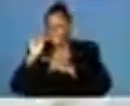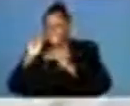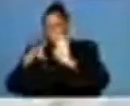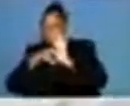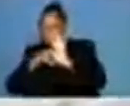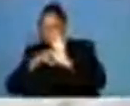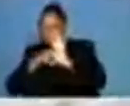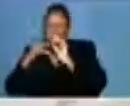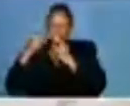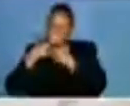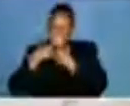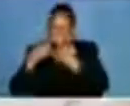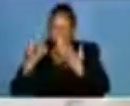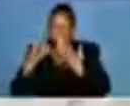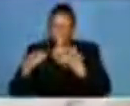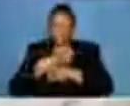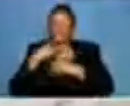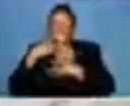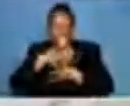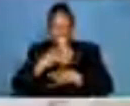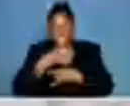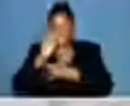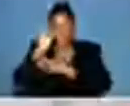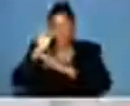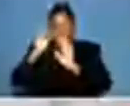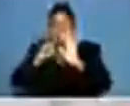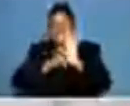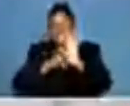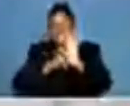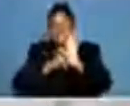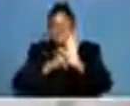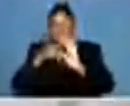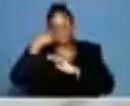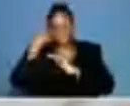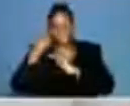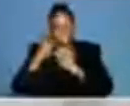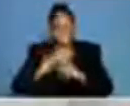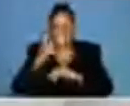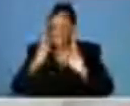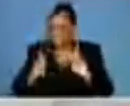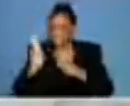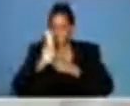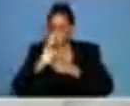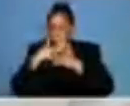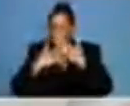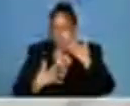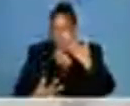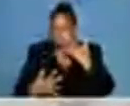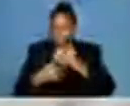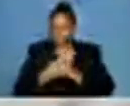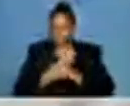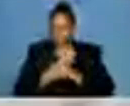total. What we really like is O negative, because that kind of blood can be given to anybody. The